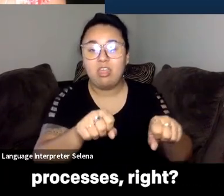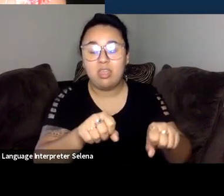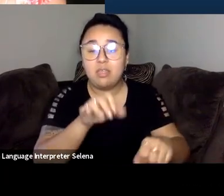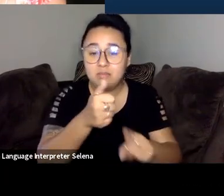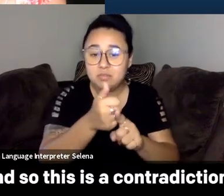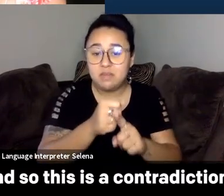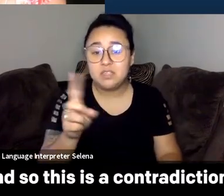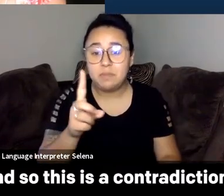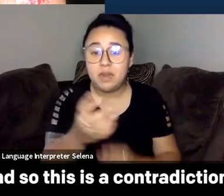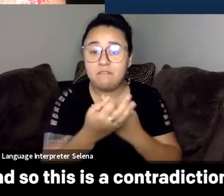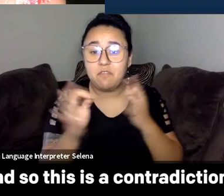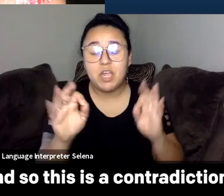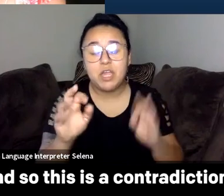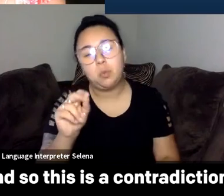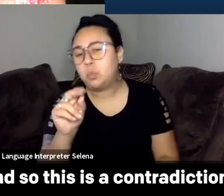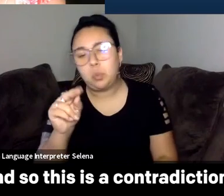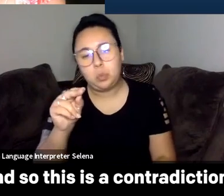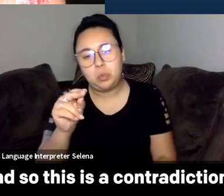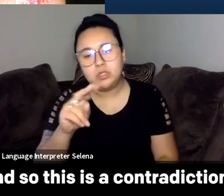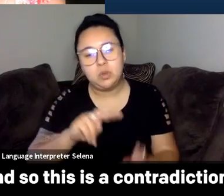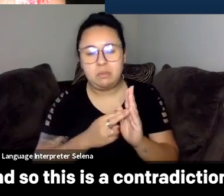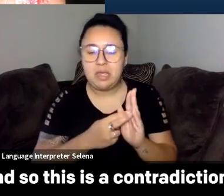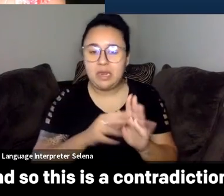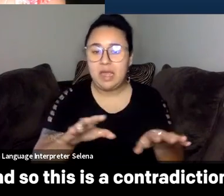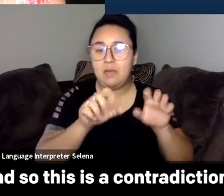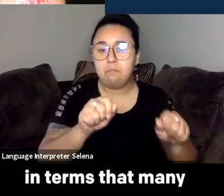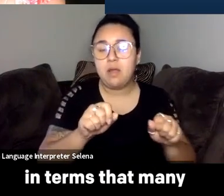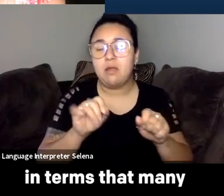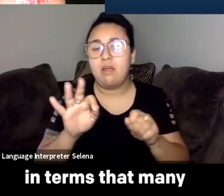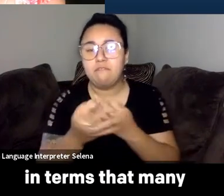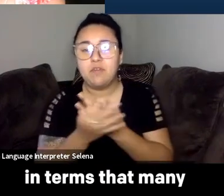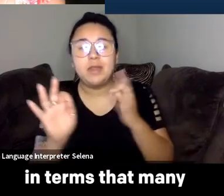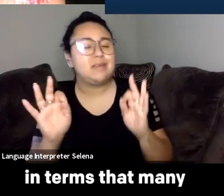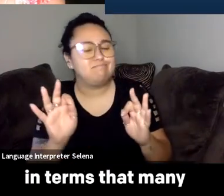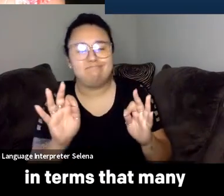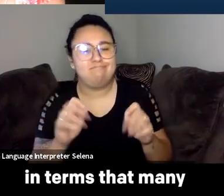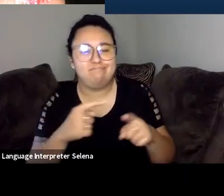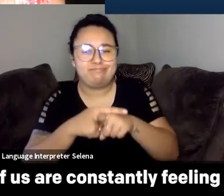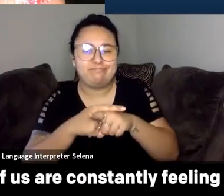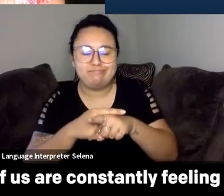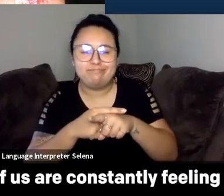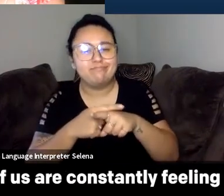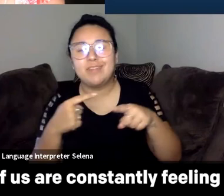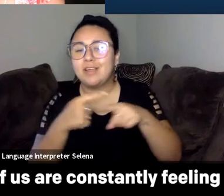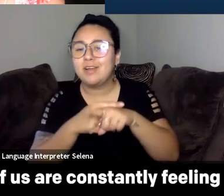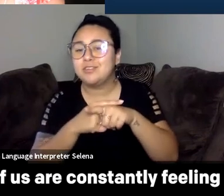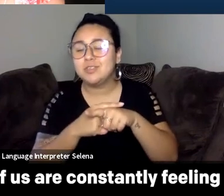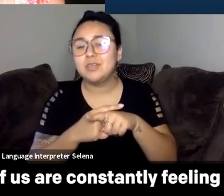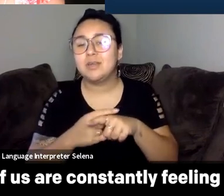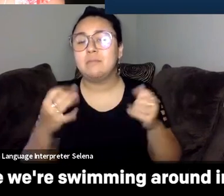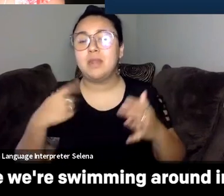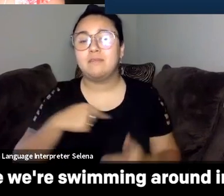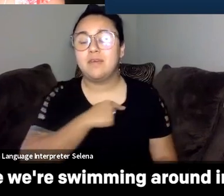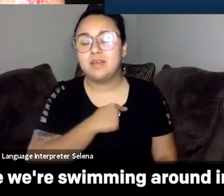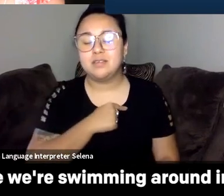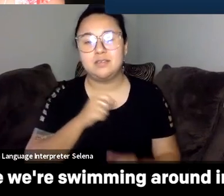processes, right? And so this is a contradiction in terms that many of us are constantly